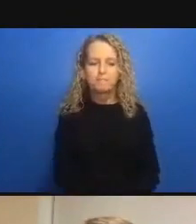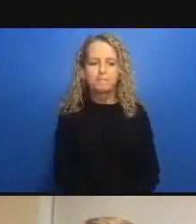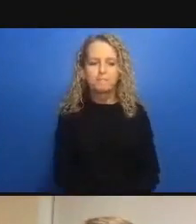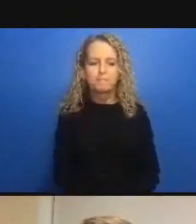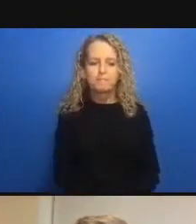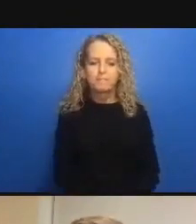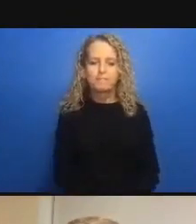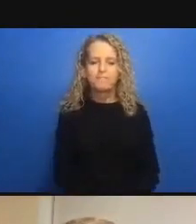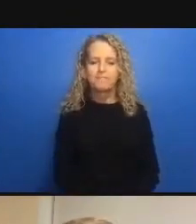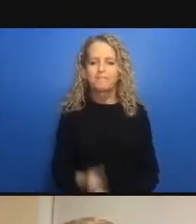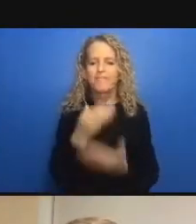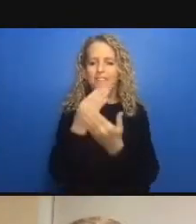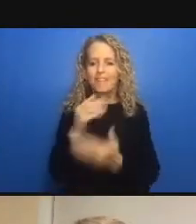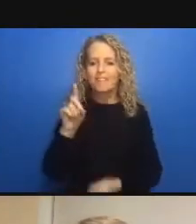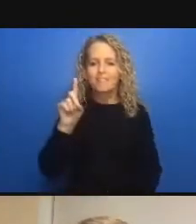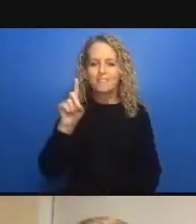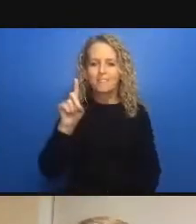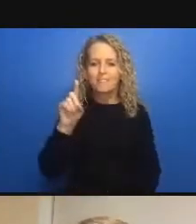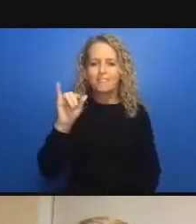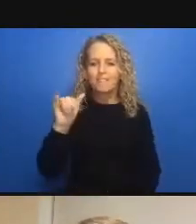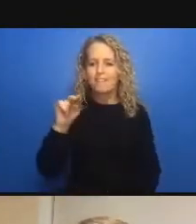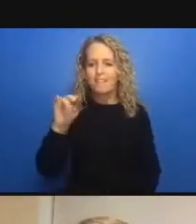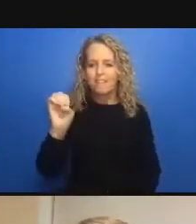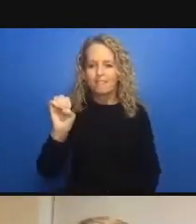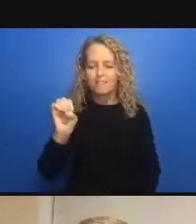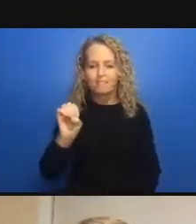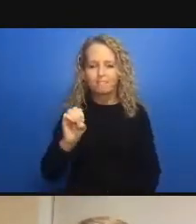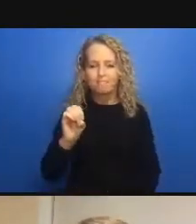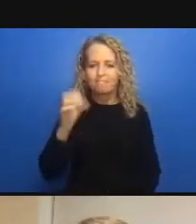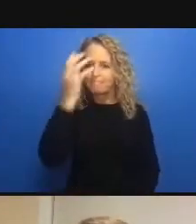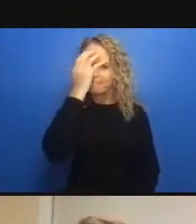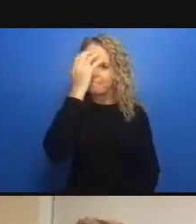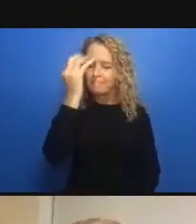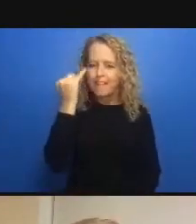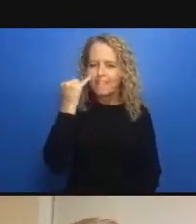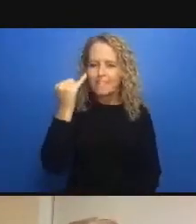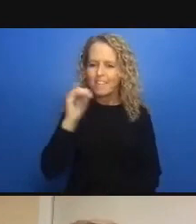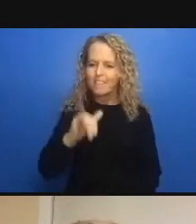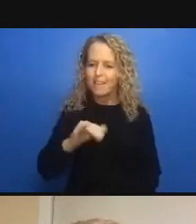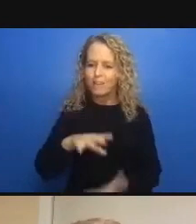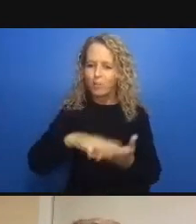Diane, thank you so much. I love this concept of a kind of a learning ecosystem, an